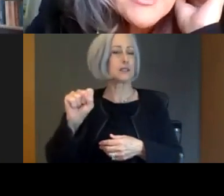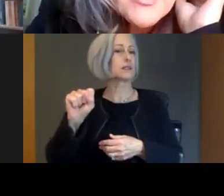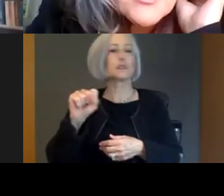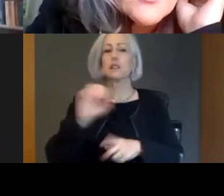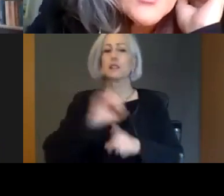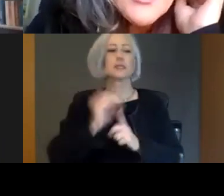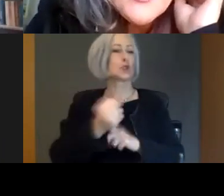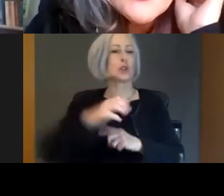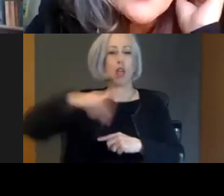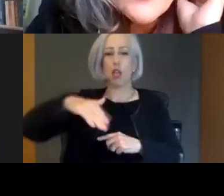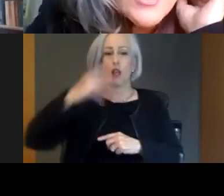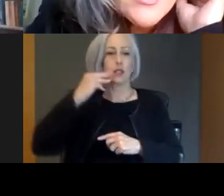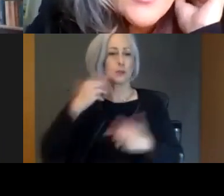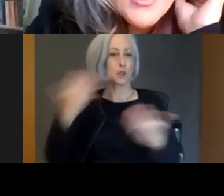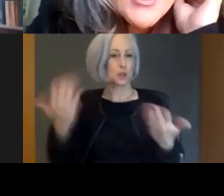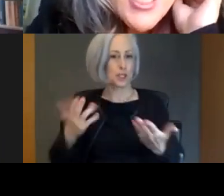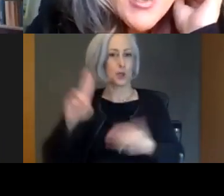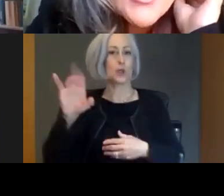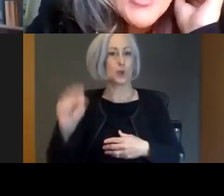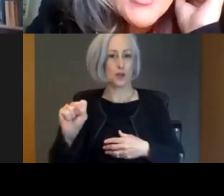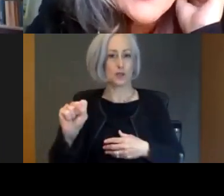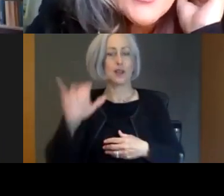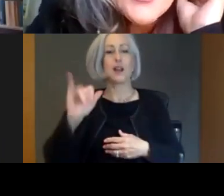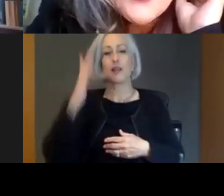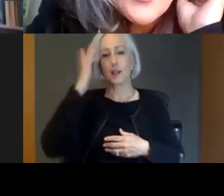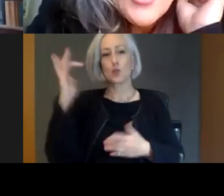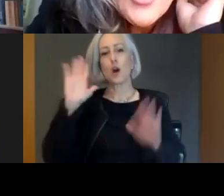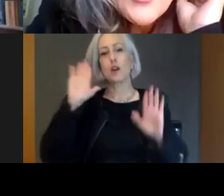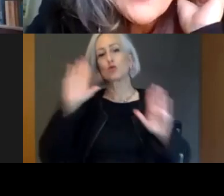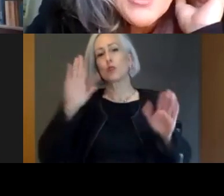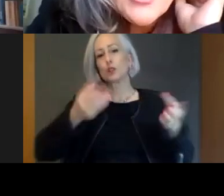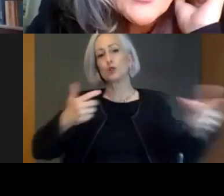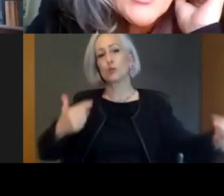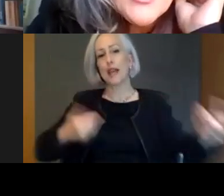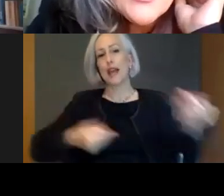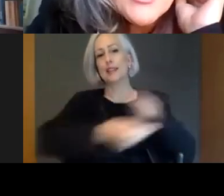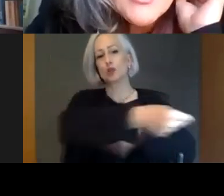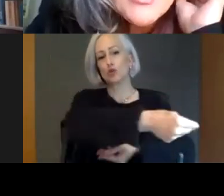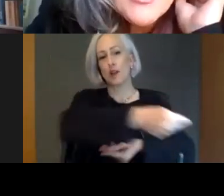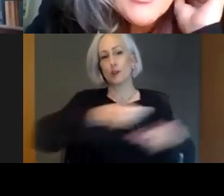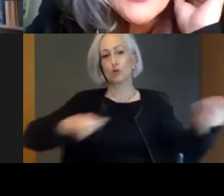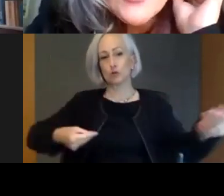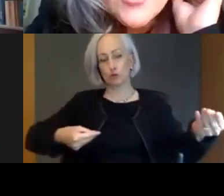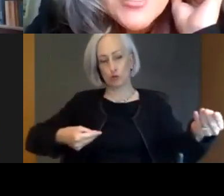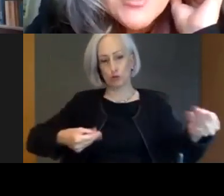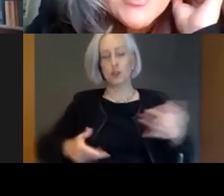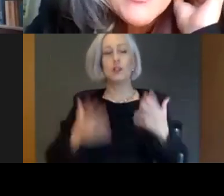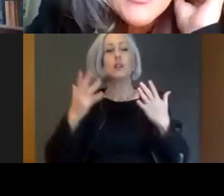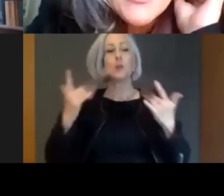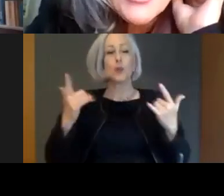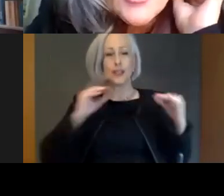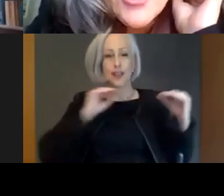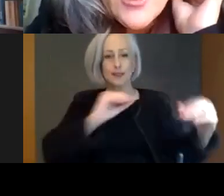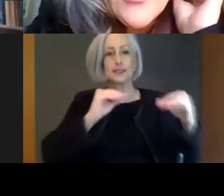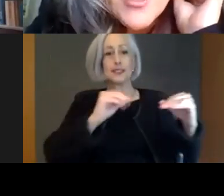United States. So that's the beauty of the exchange, right? Is that you have the opportunity to teach those residents